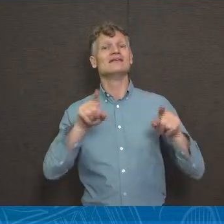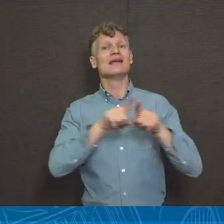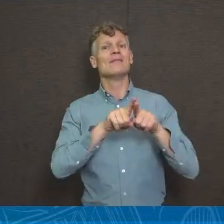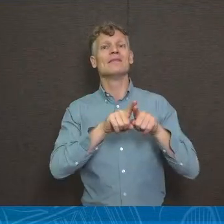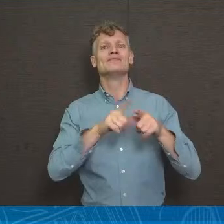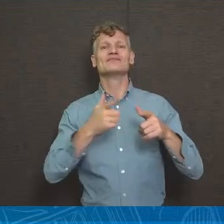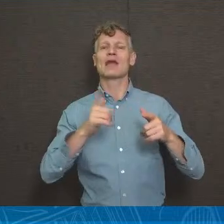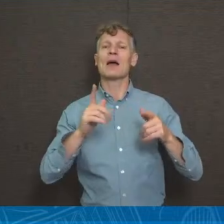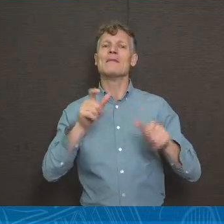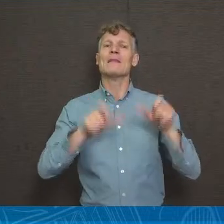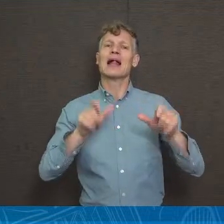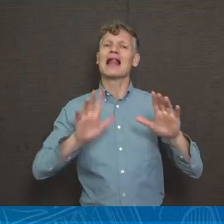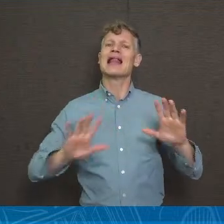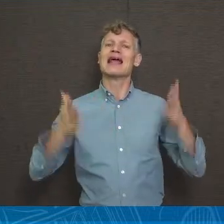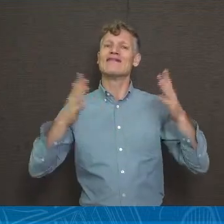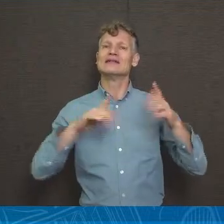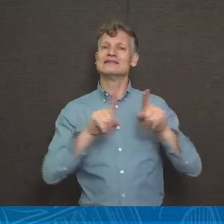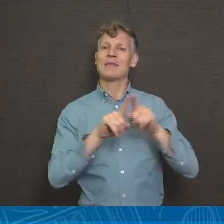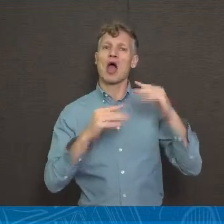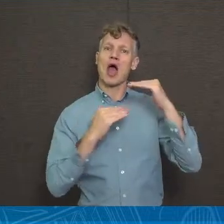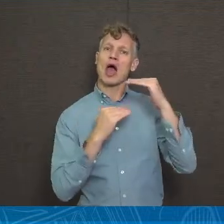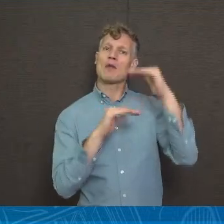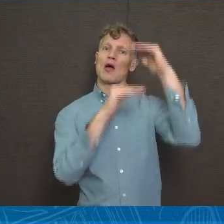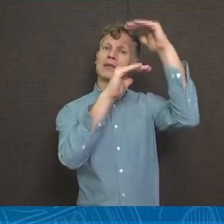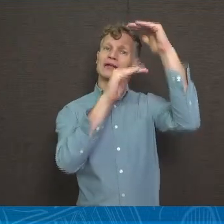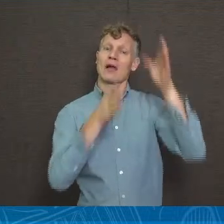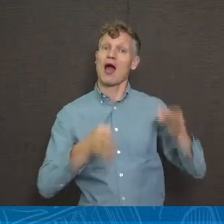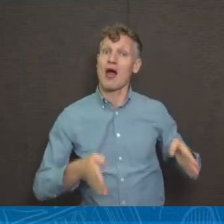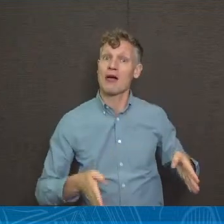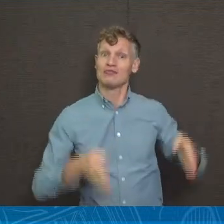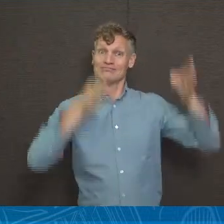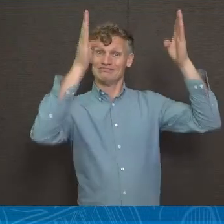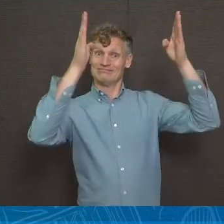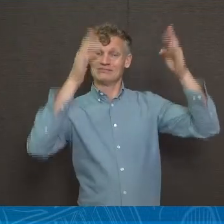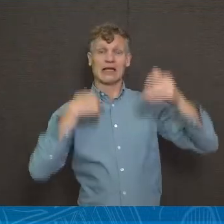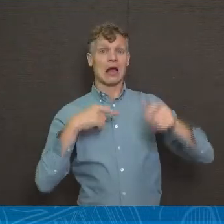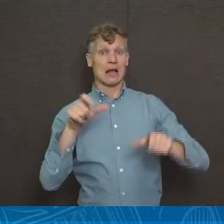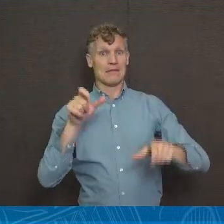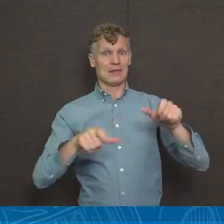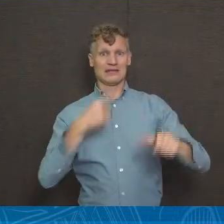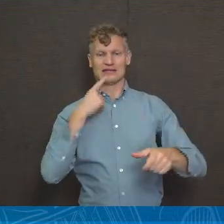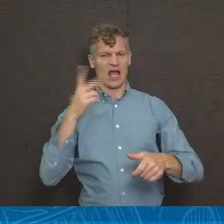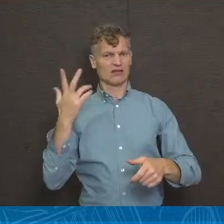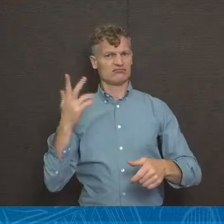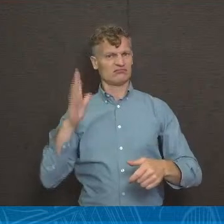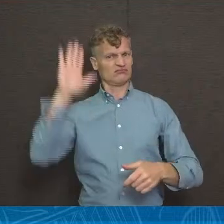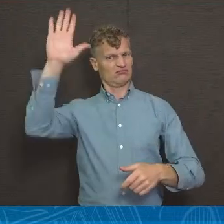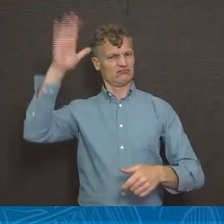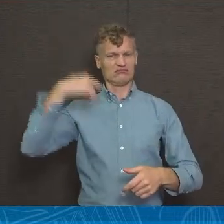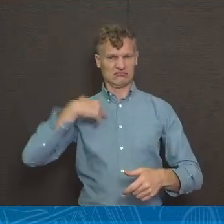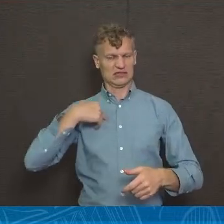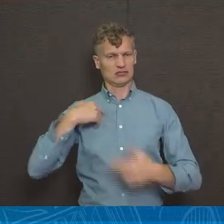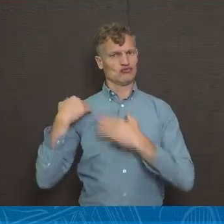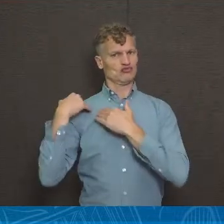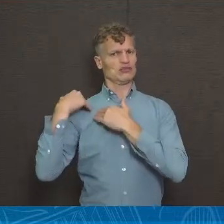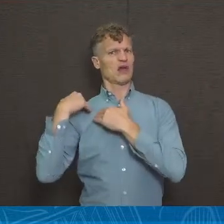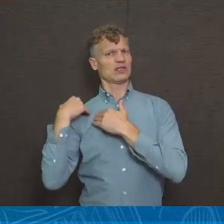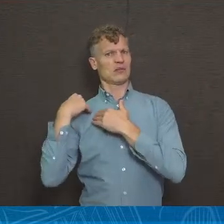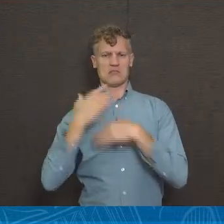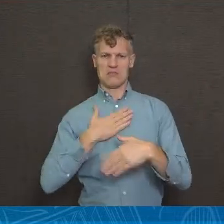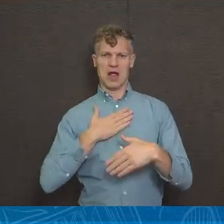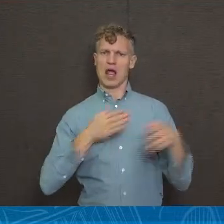vertical living, that there was actually people just standing up and starting to take responsibility for management within those